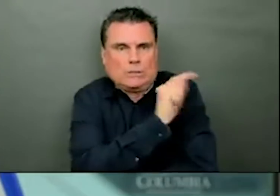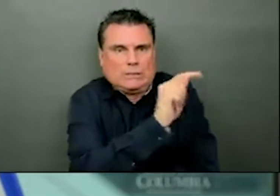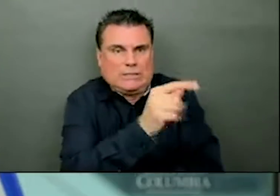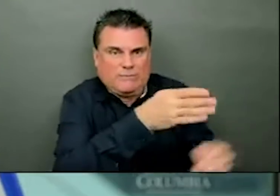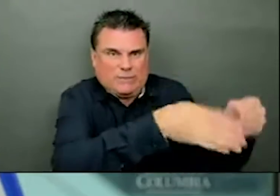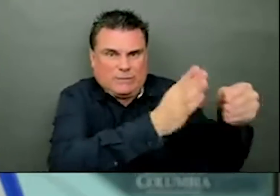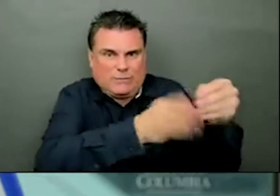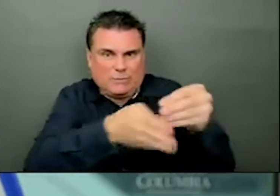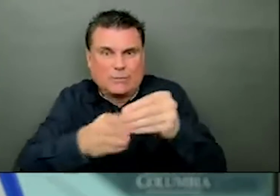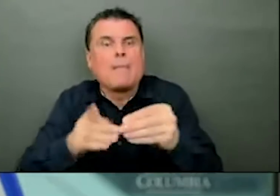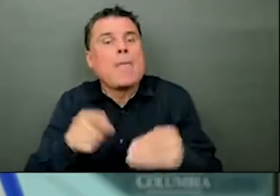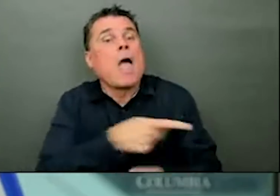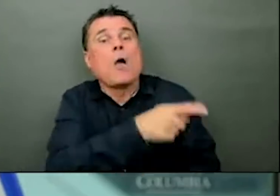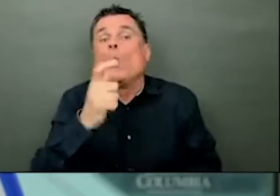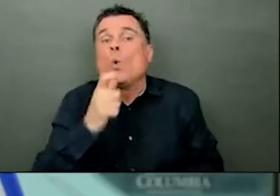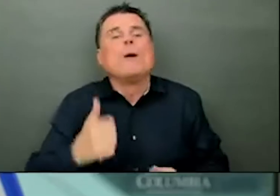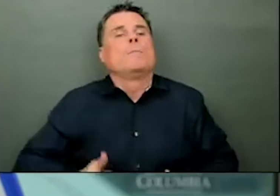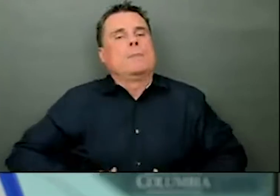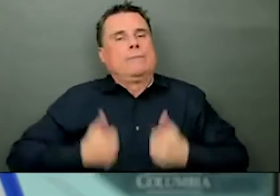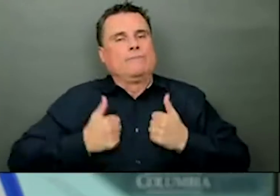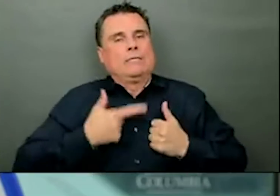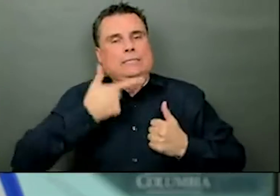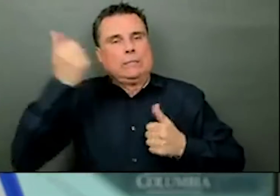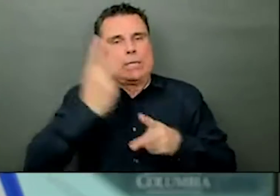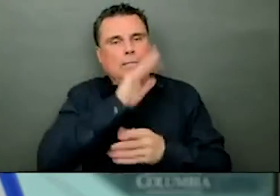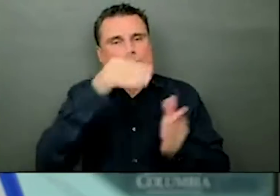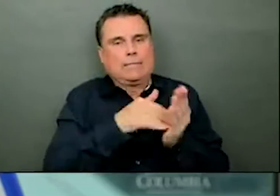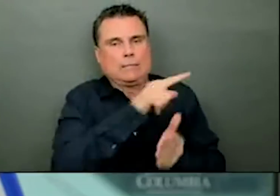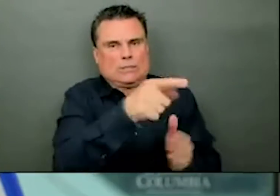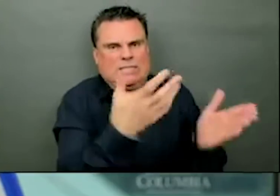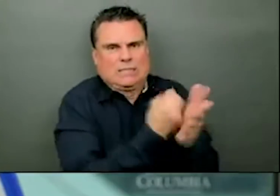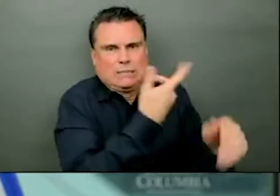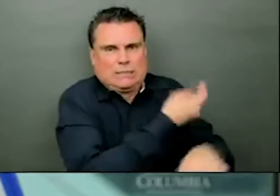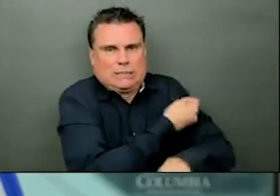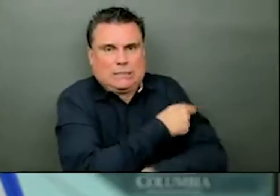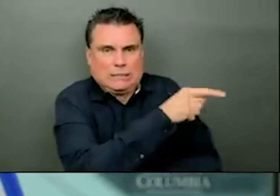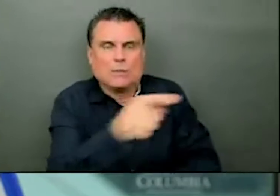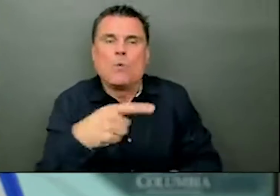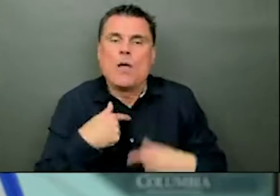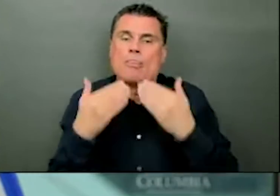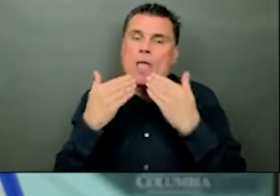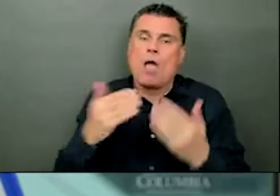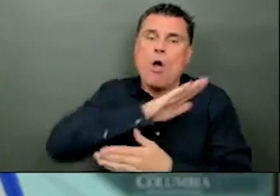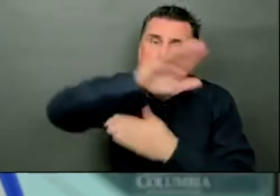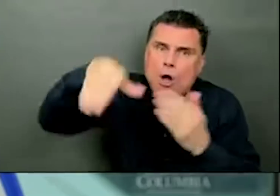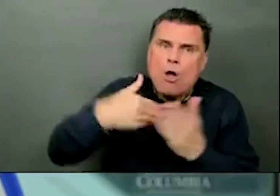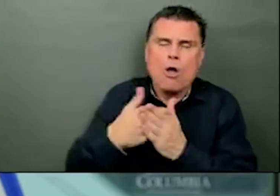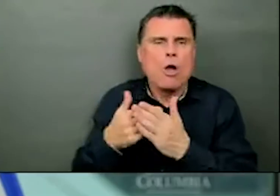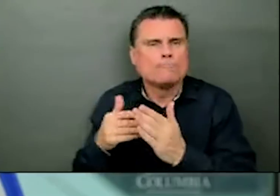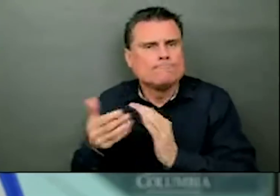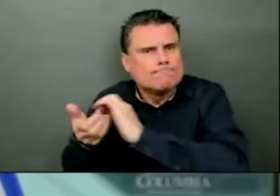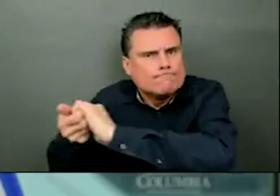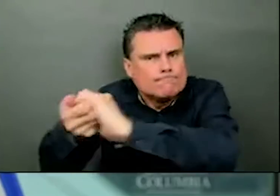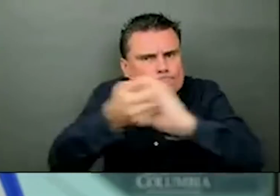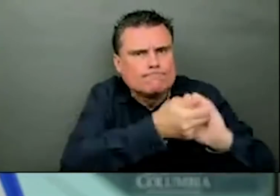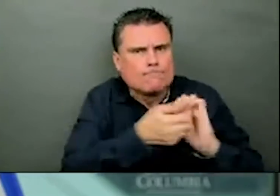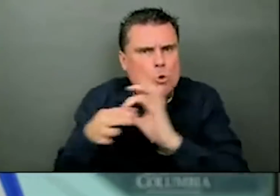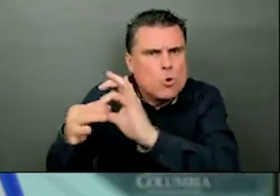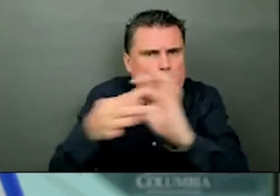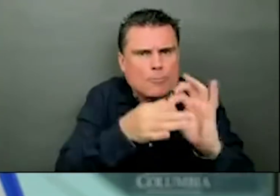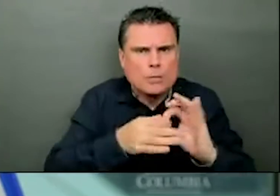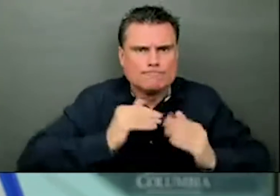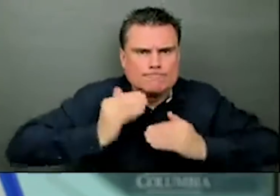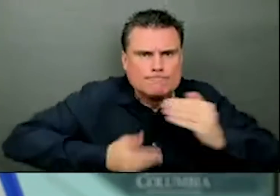BC, and we want to acknowledge everyone who is part of that effort, and obviously move on there to second doses, and that